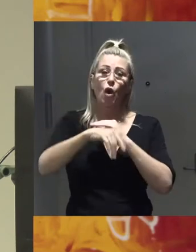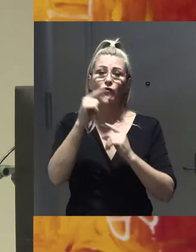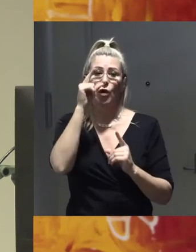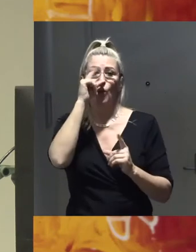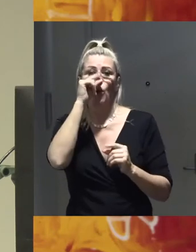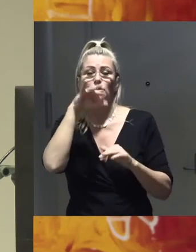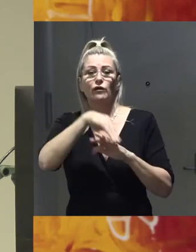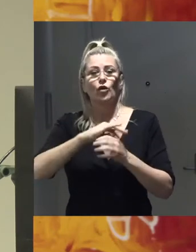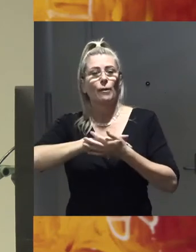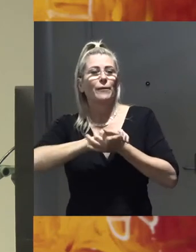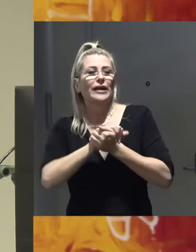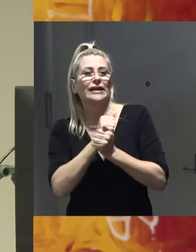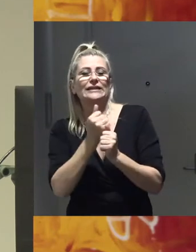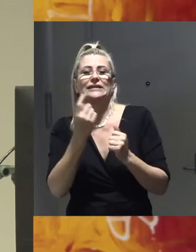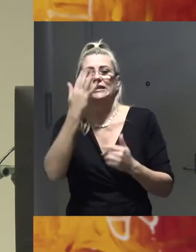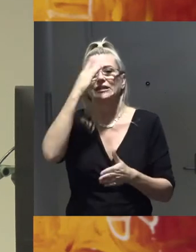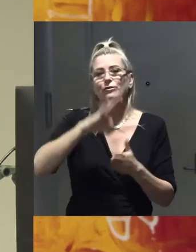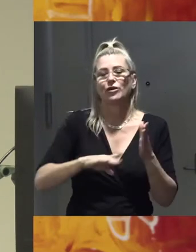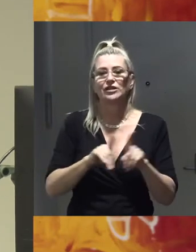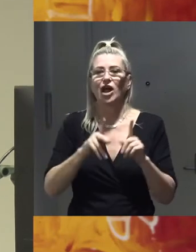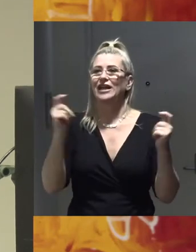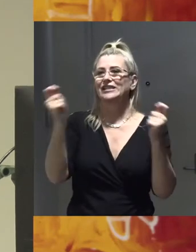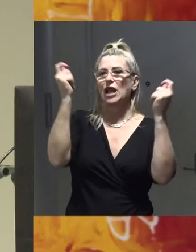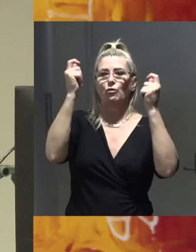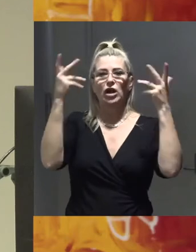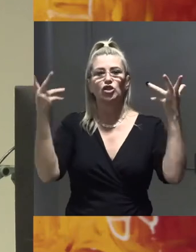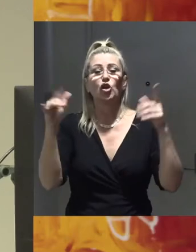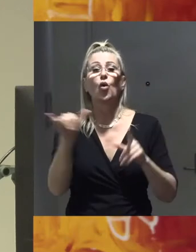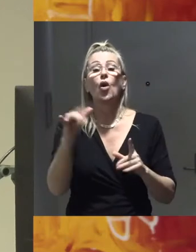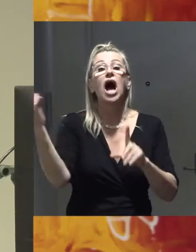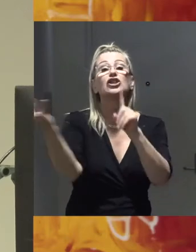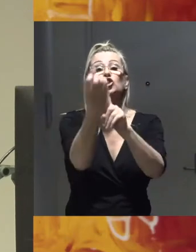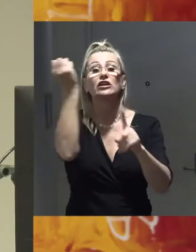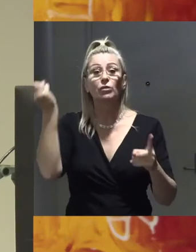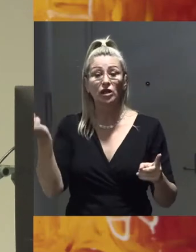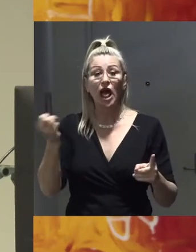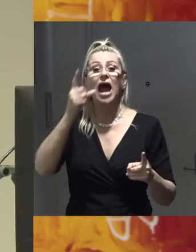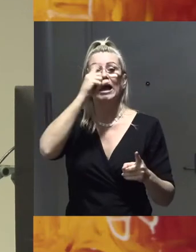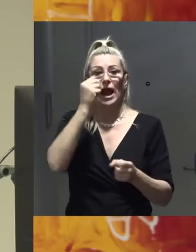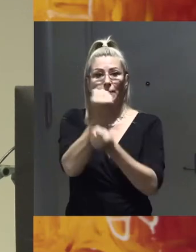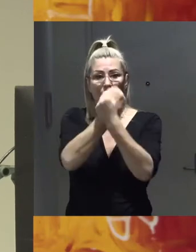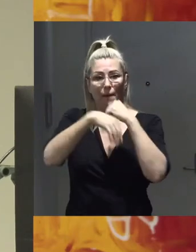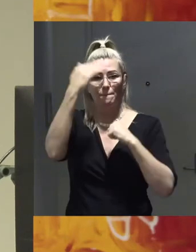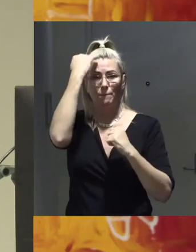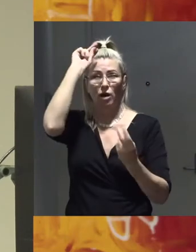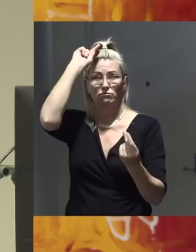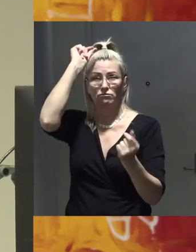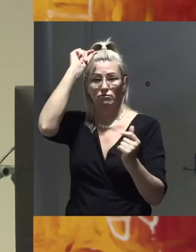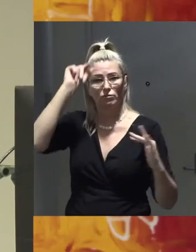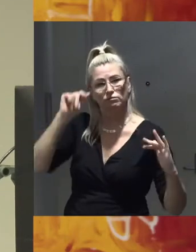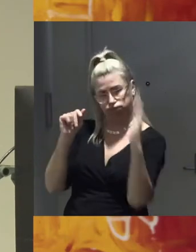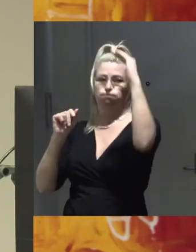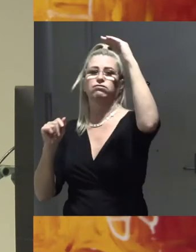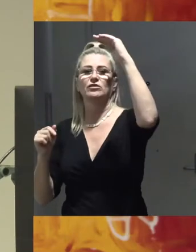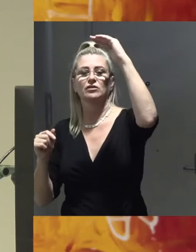pleasurable experiences, such as celebratory occasions or achievements, to trigger mania. Hence, they may take